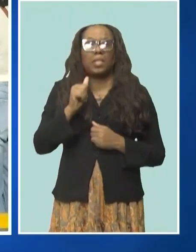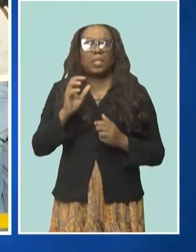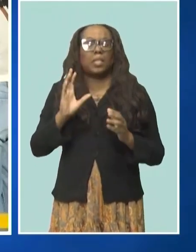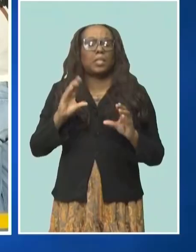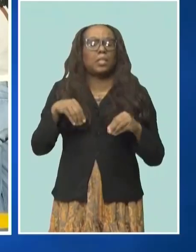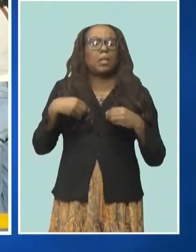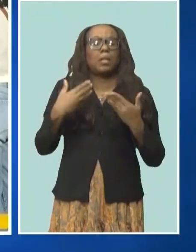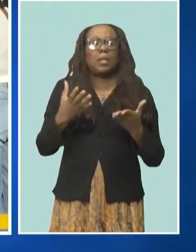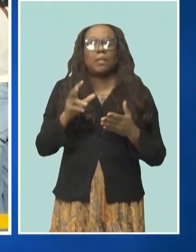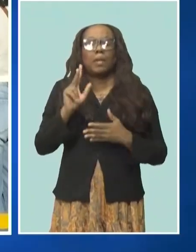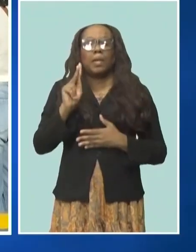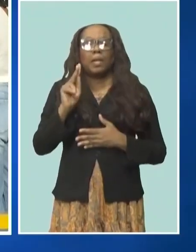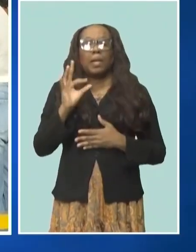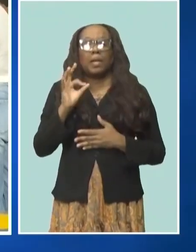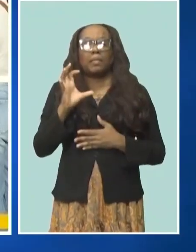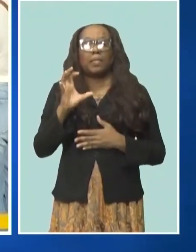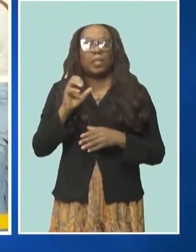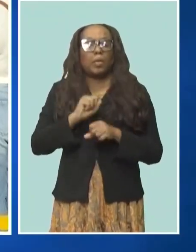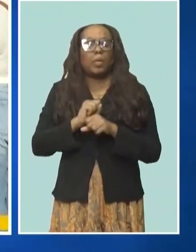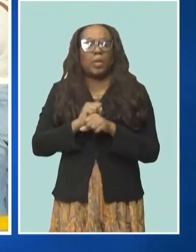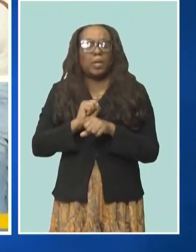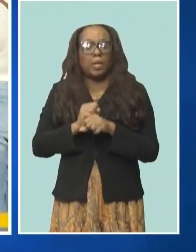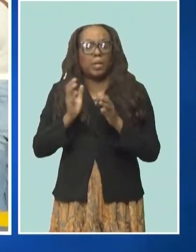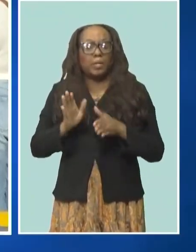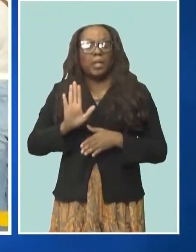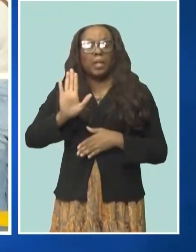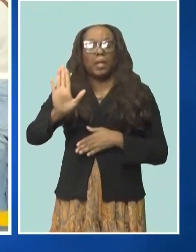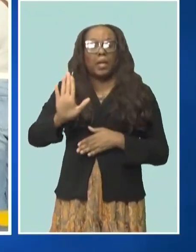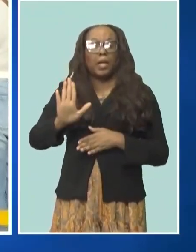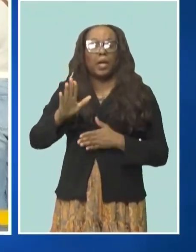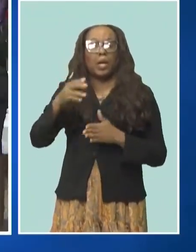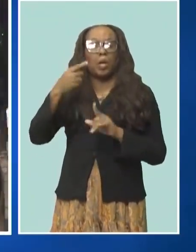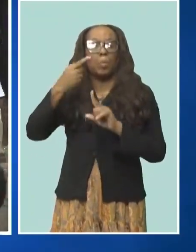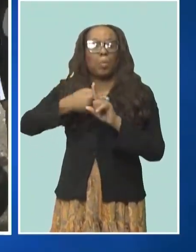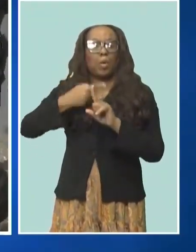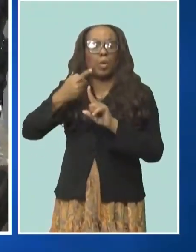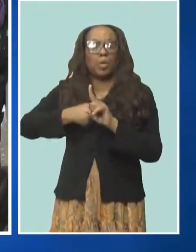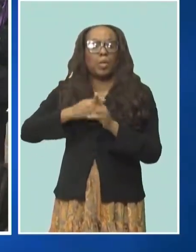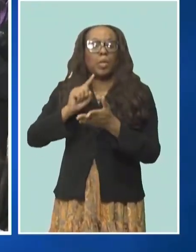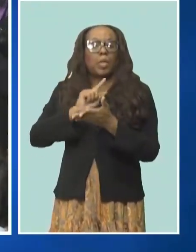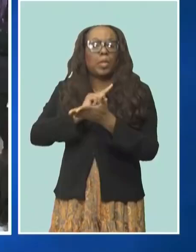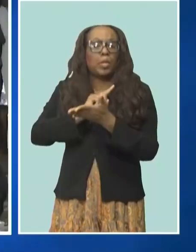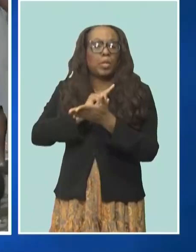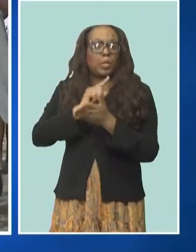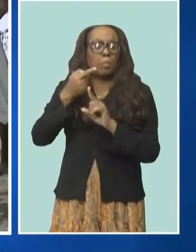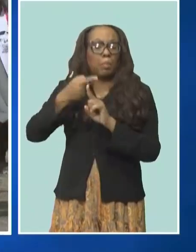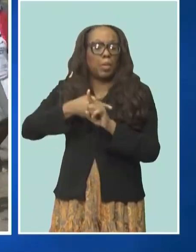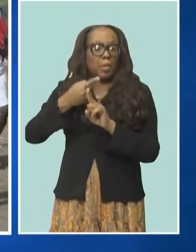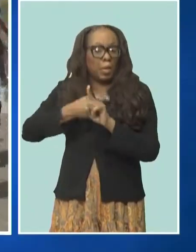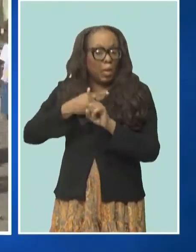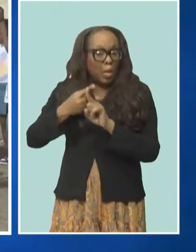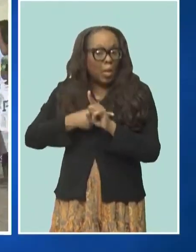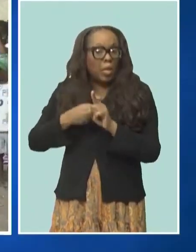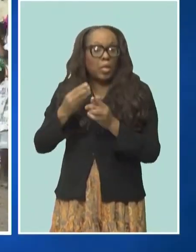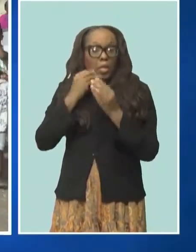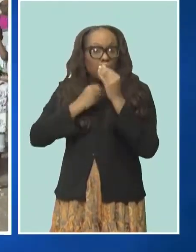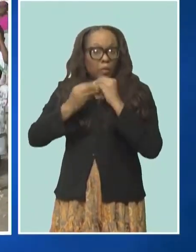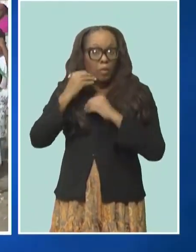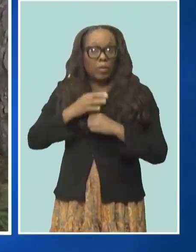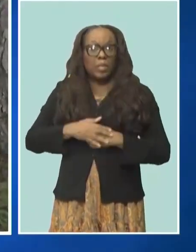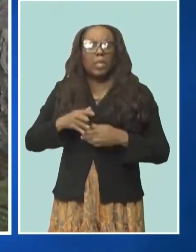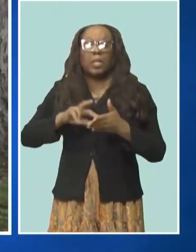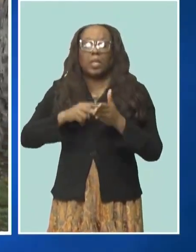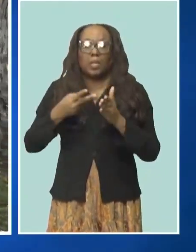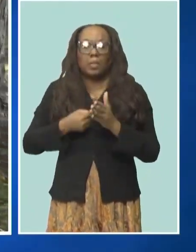KFC workers up front. A monthly meal allowance would allow them to buy a thrift box or a bucket or a barrel for 50% of